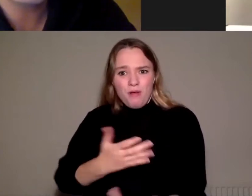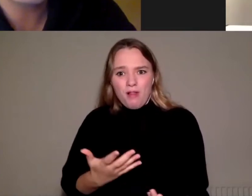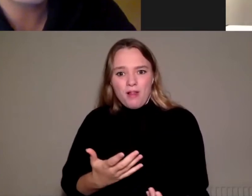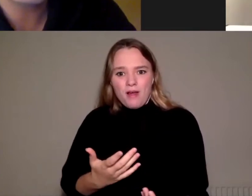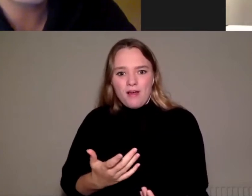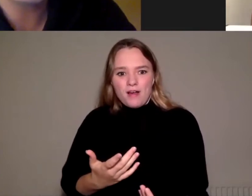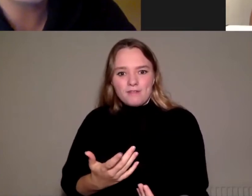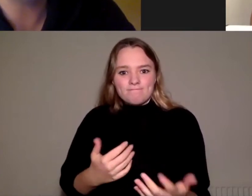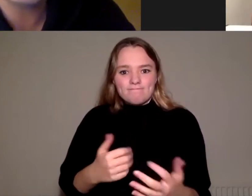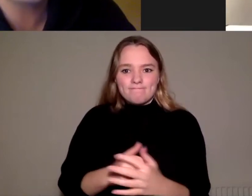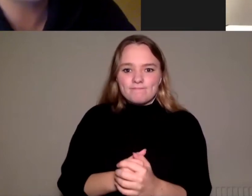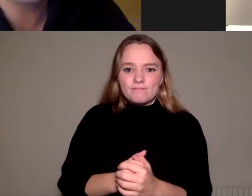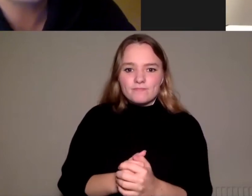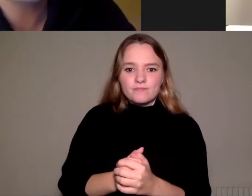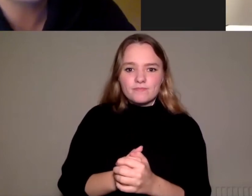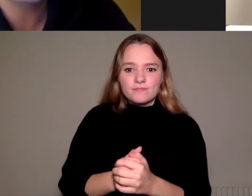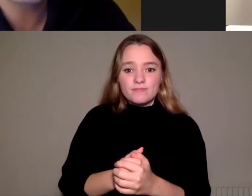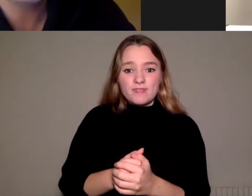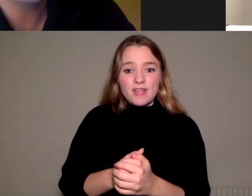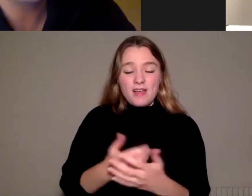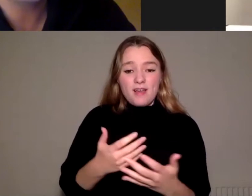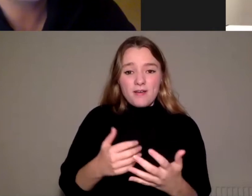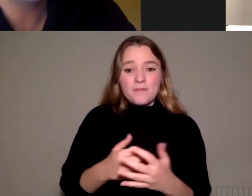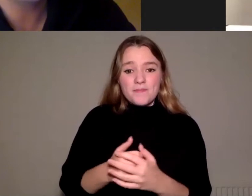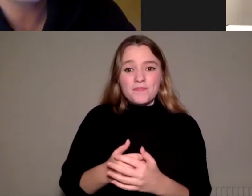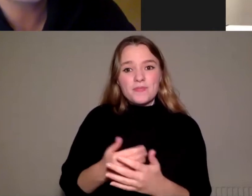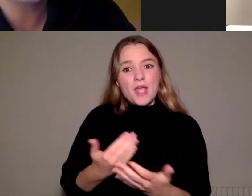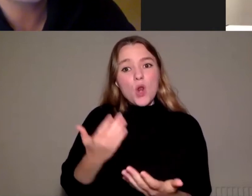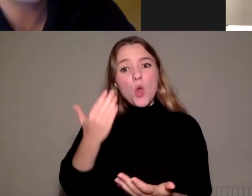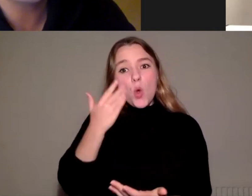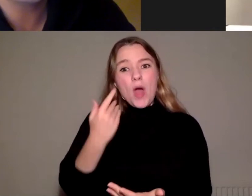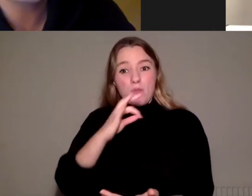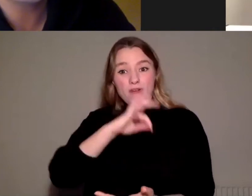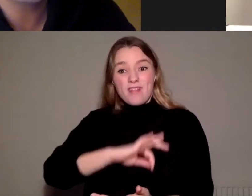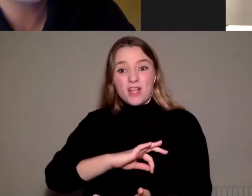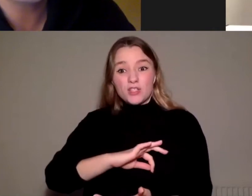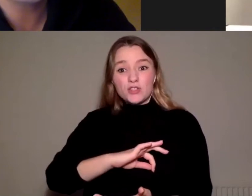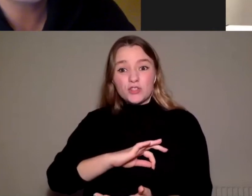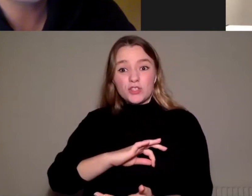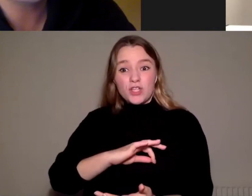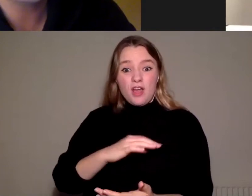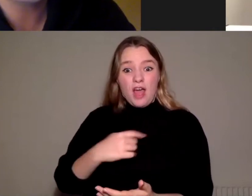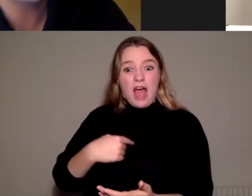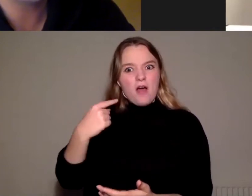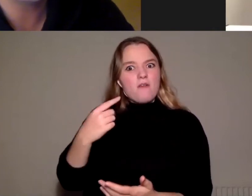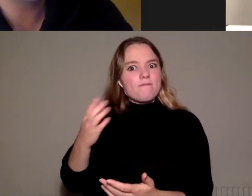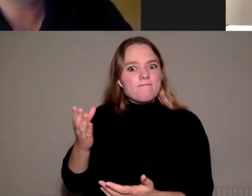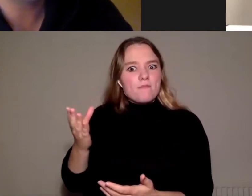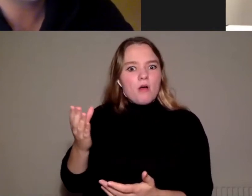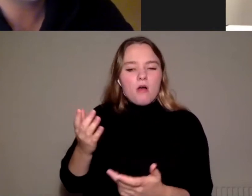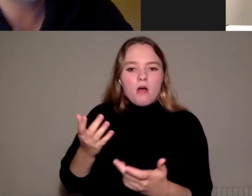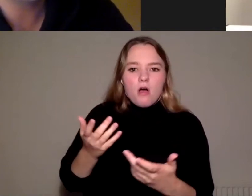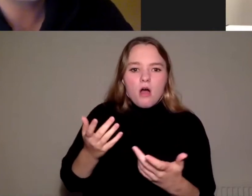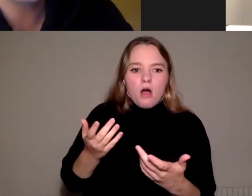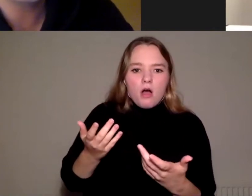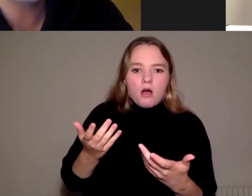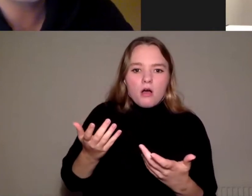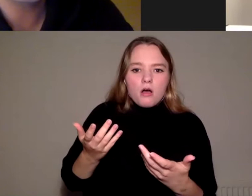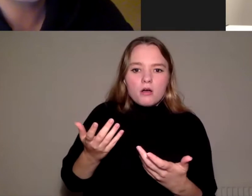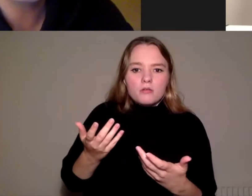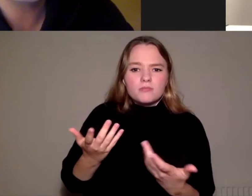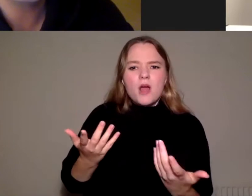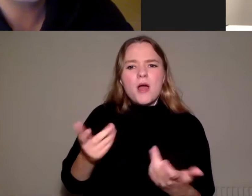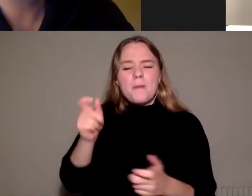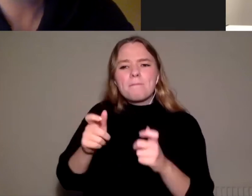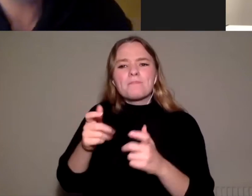difference there is. And especially in terms of white privilege, I've heard hundreds of times like, what, we have problems